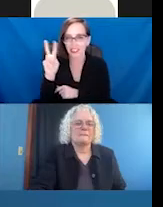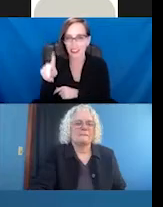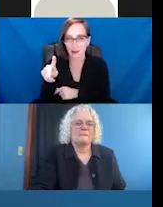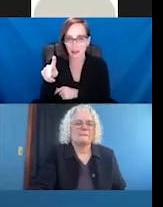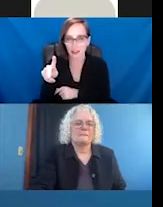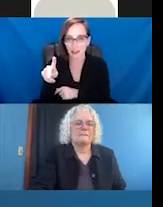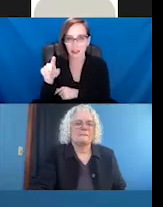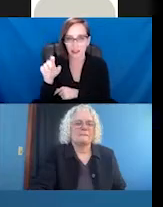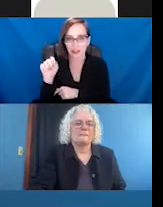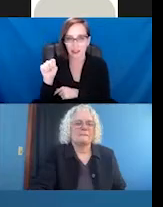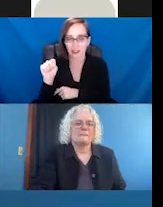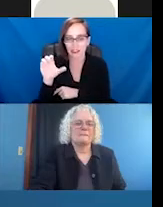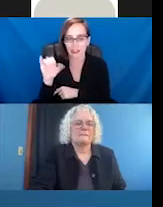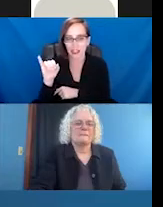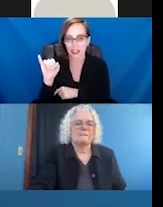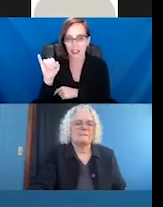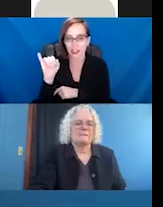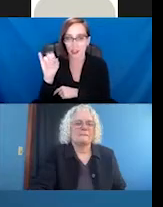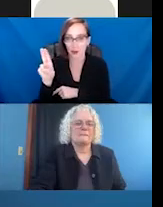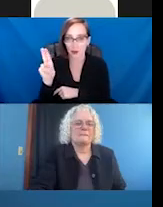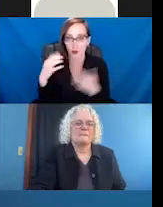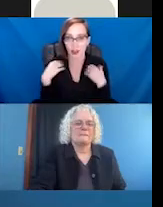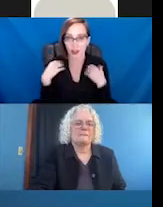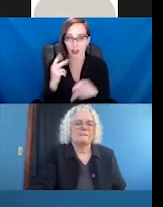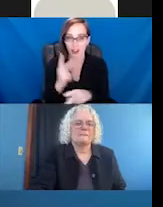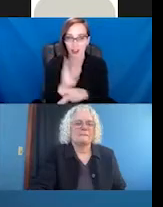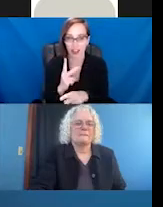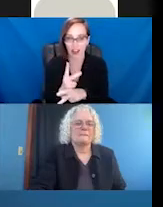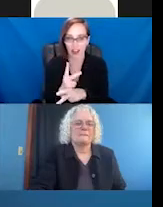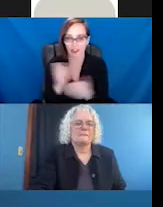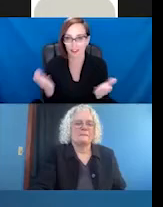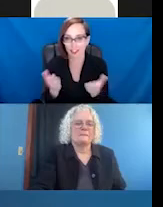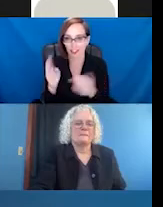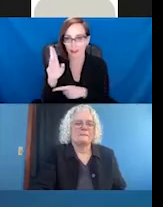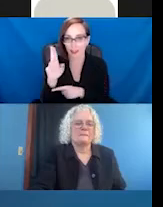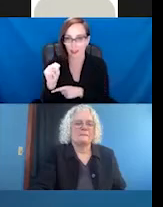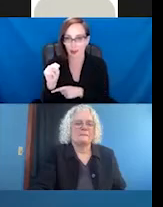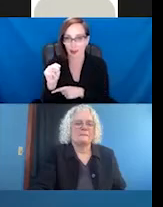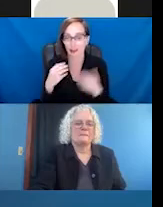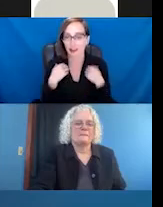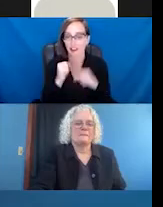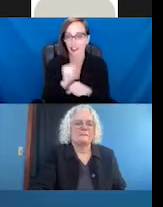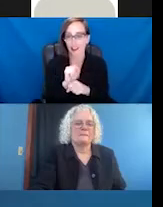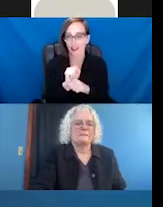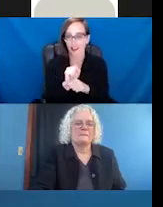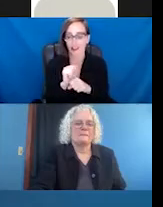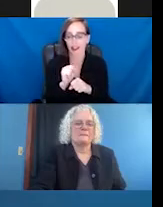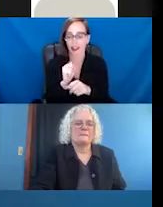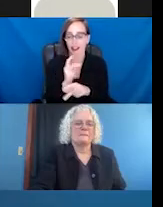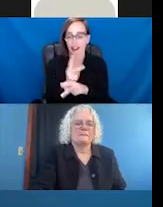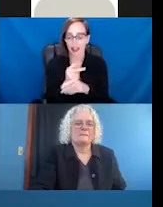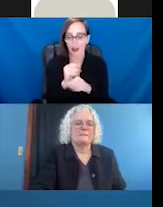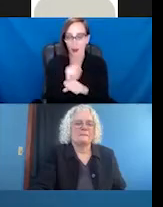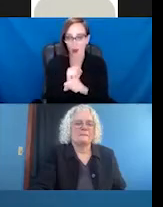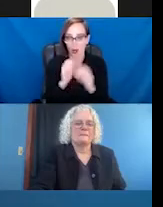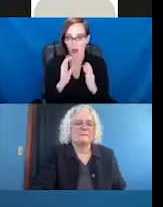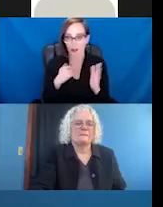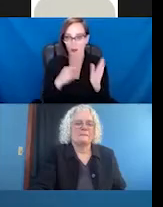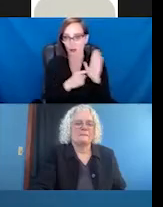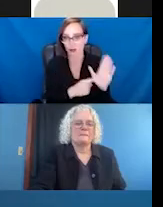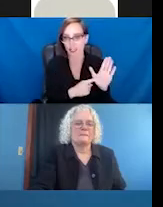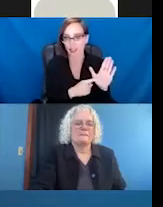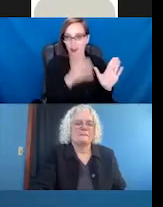SEIU Healthcare, Minnesota. As the healthcare workers that we represent are predominantly women, people of color,